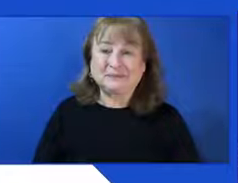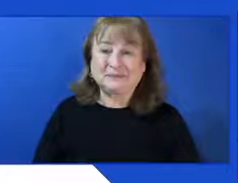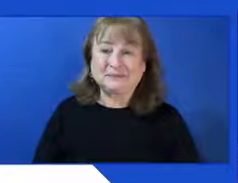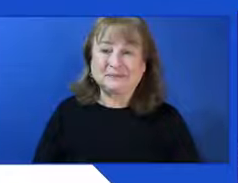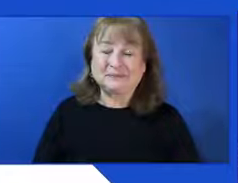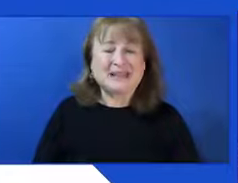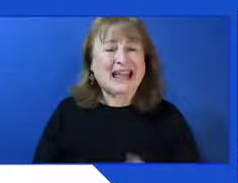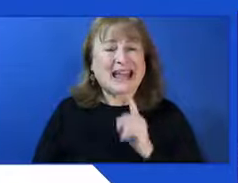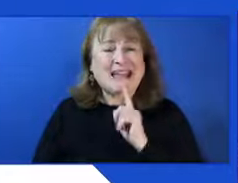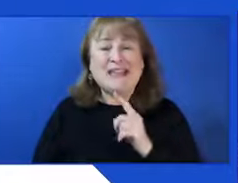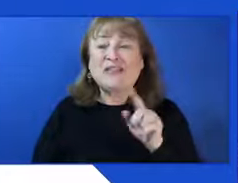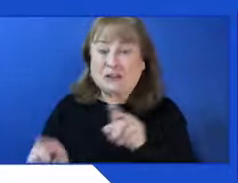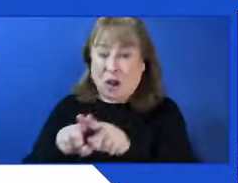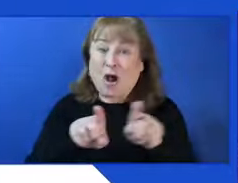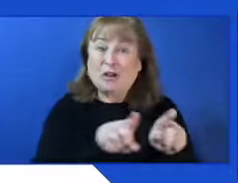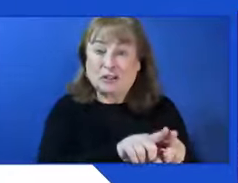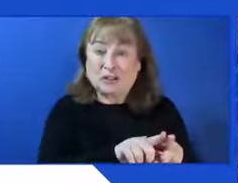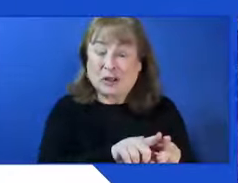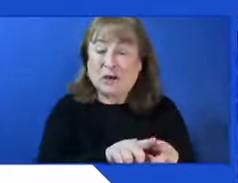There are also